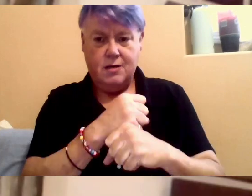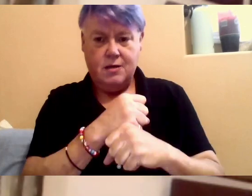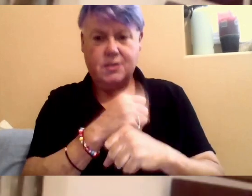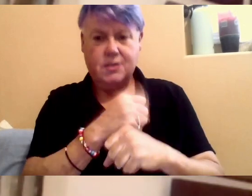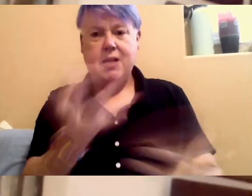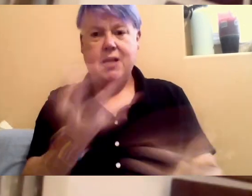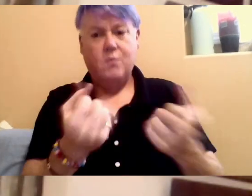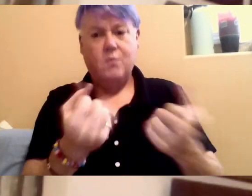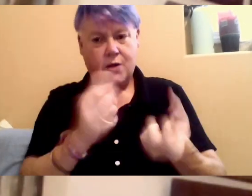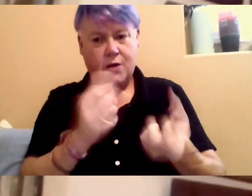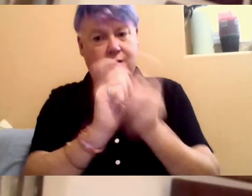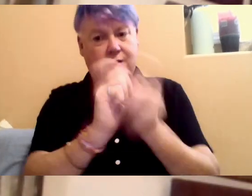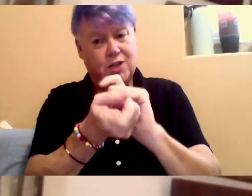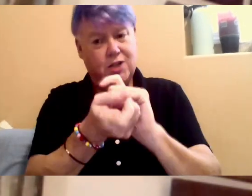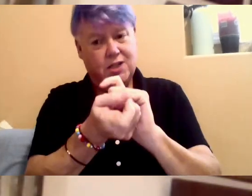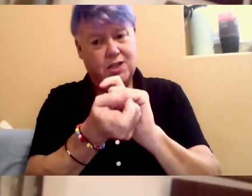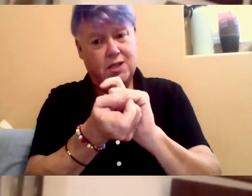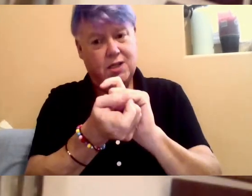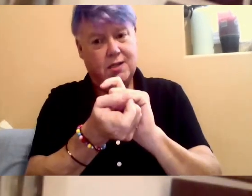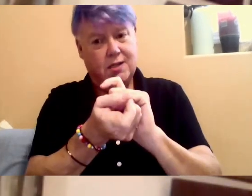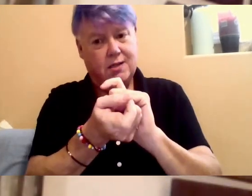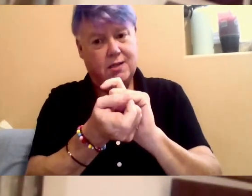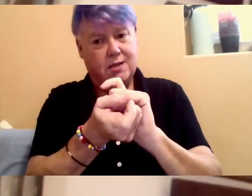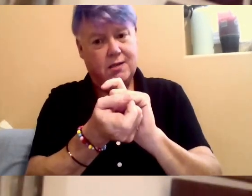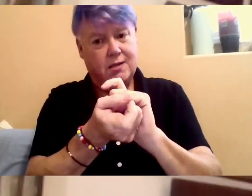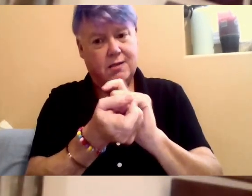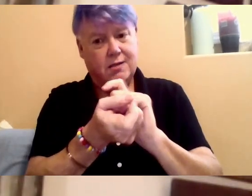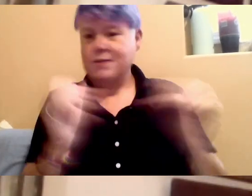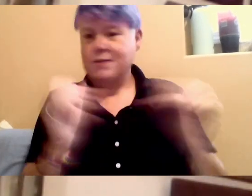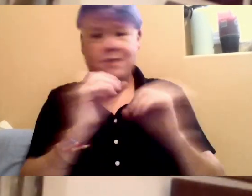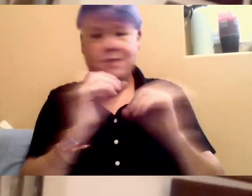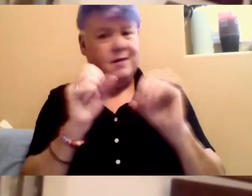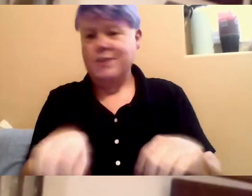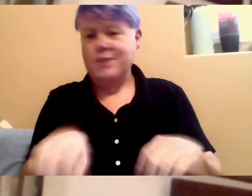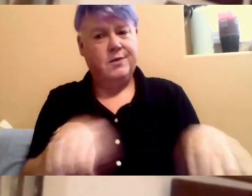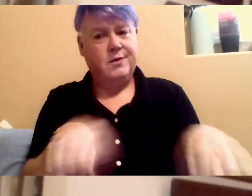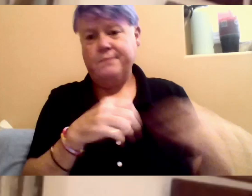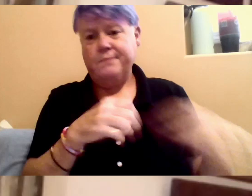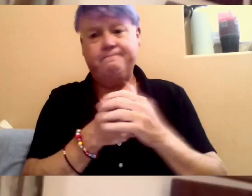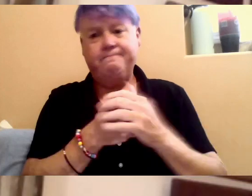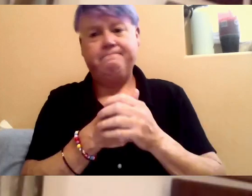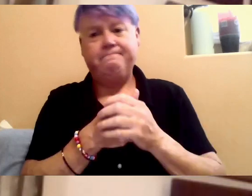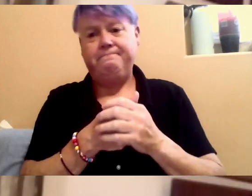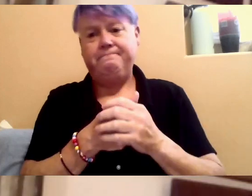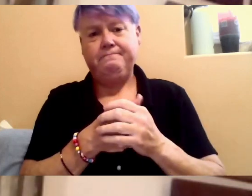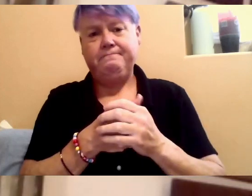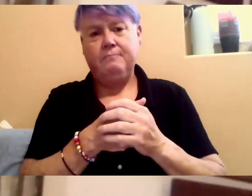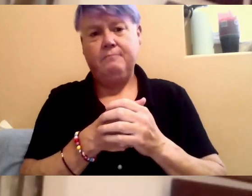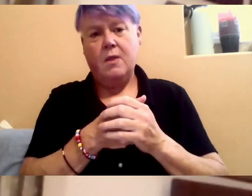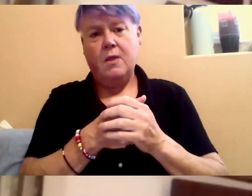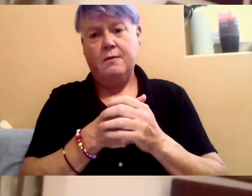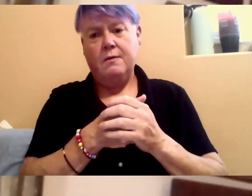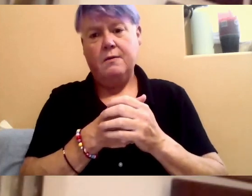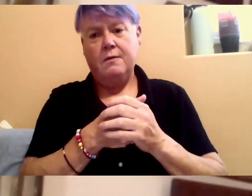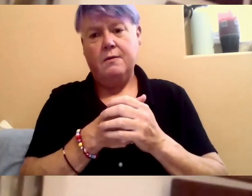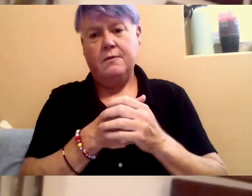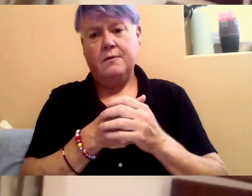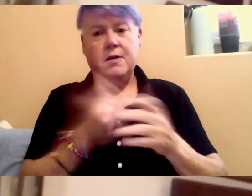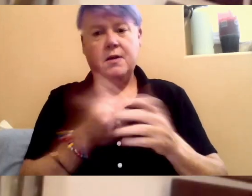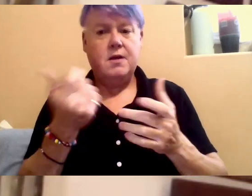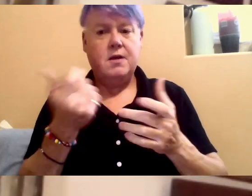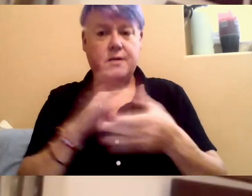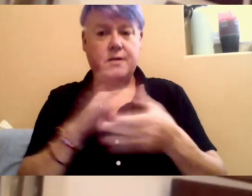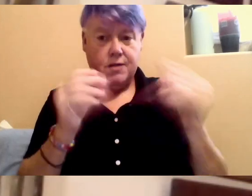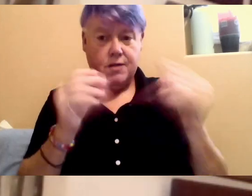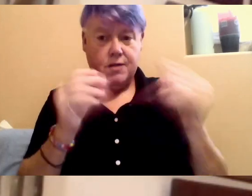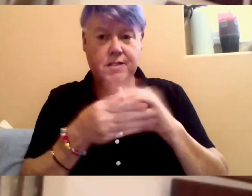about it. And there seems to be nothing that she can do. So essentially, the story rotates